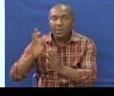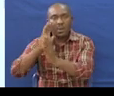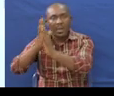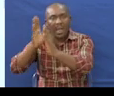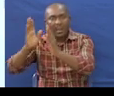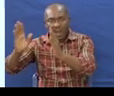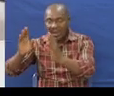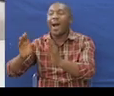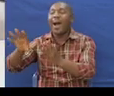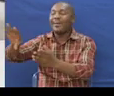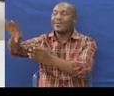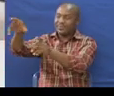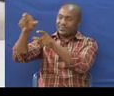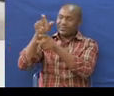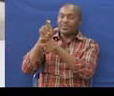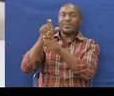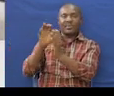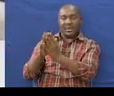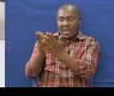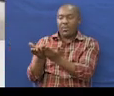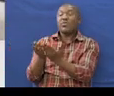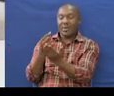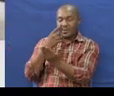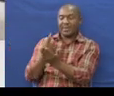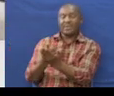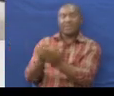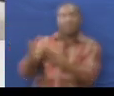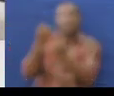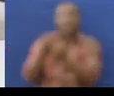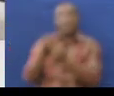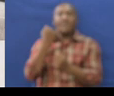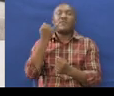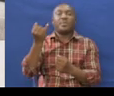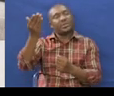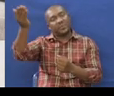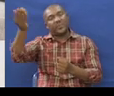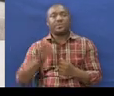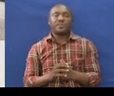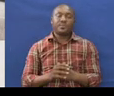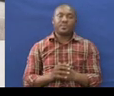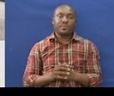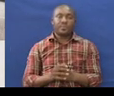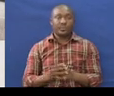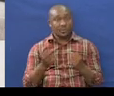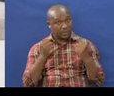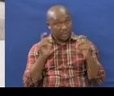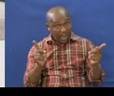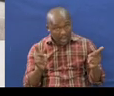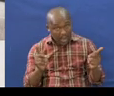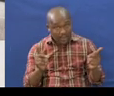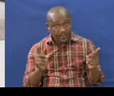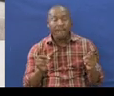the literatures for that type of title. Are we together? Nice.